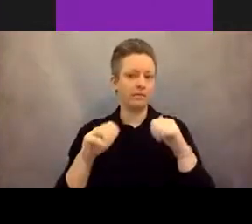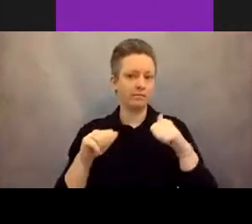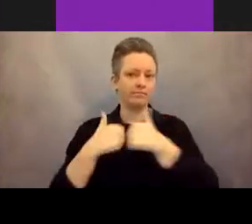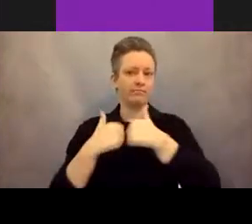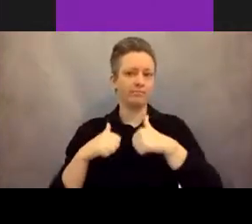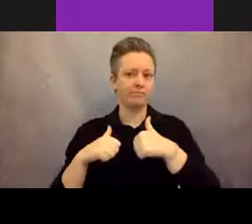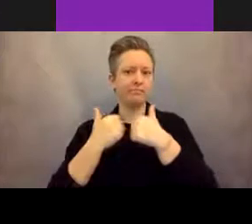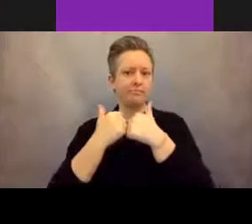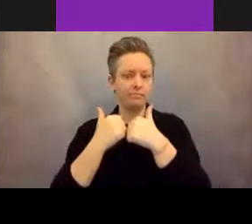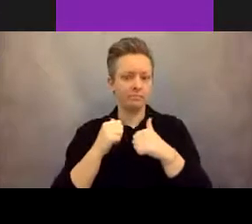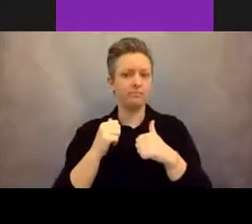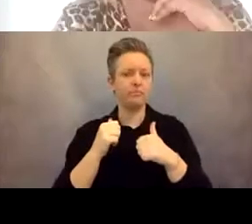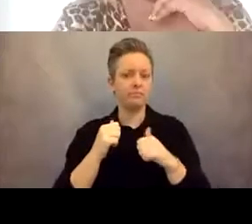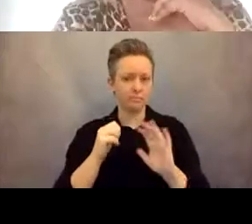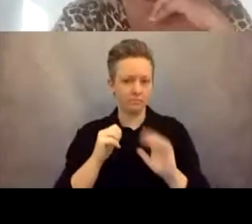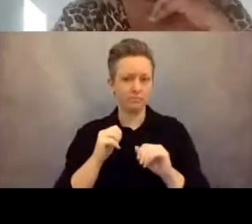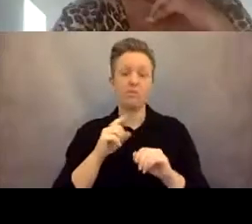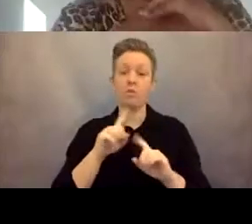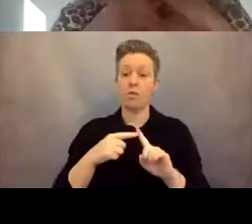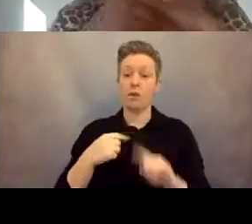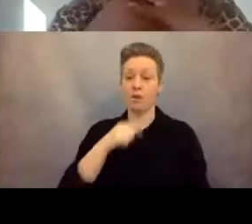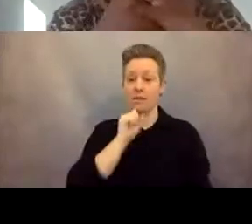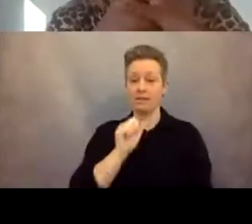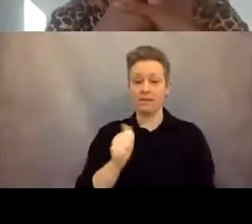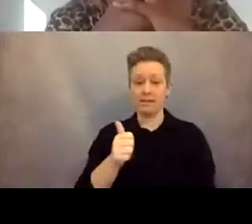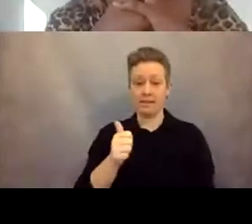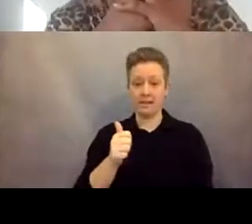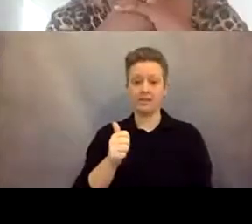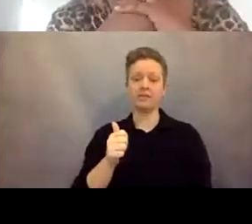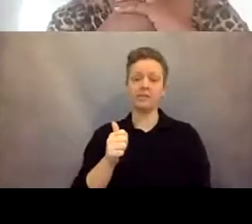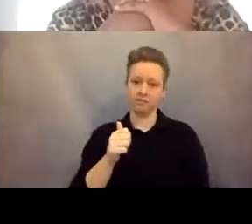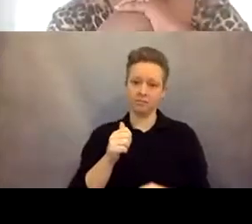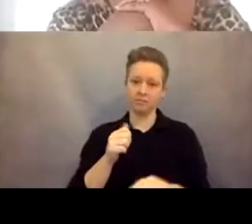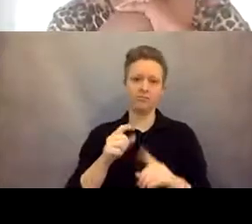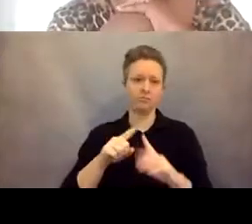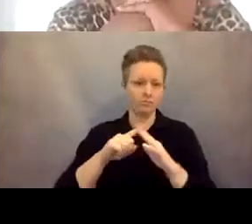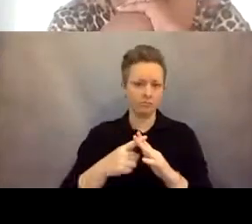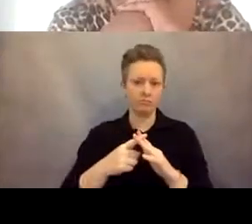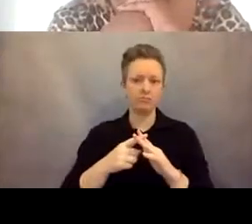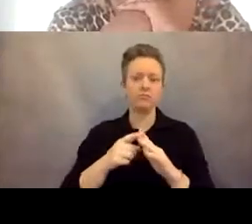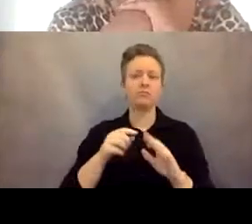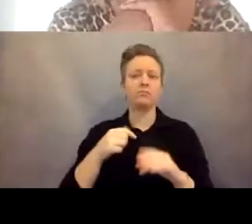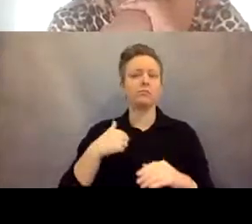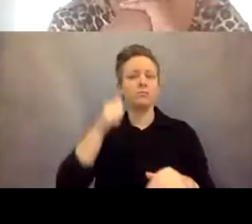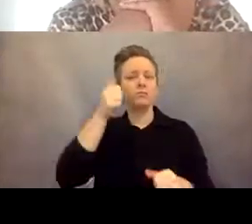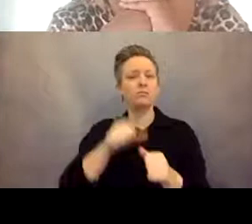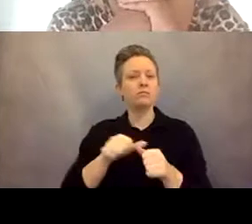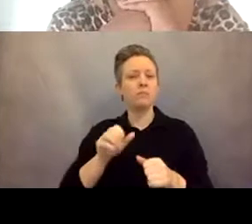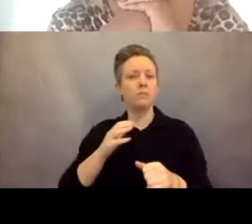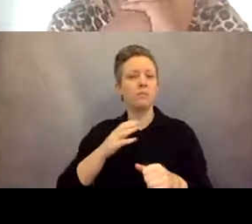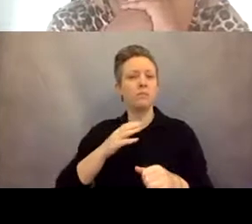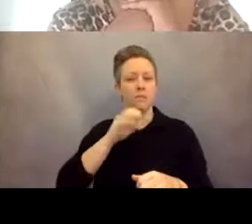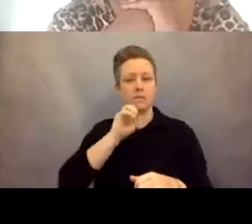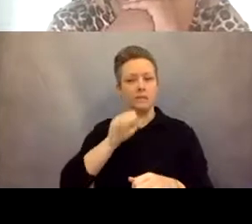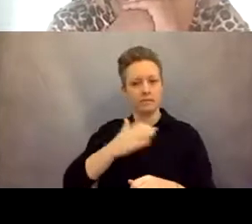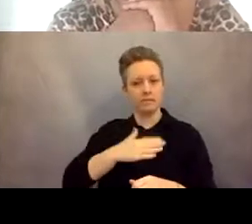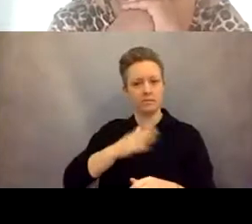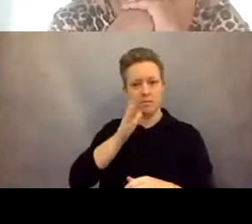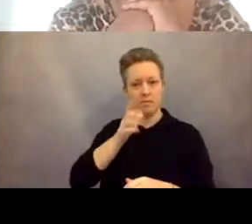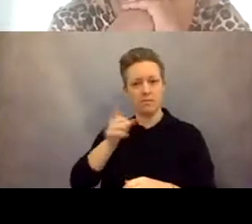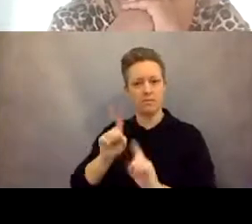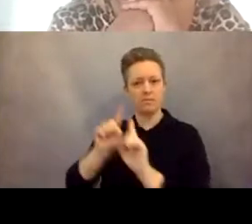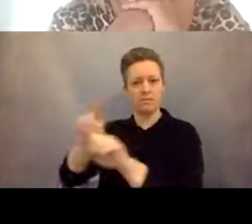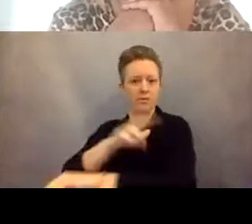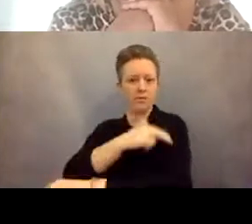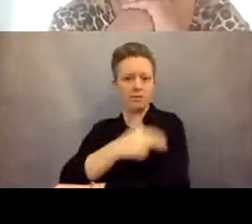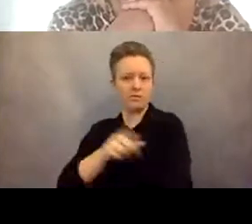My mom, who was the healthiest person any of us knew, went into a doctor's appointment for what everyone thought would be a diagnosis of pneumonia at the